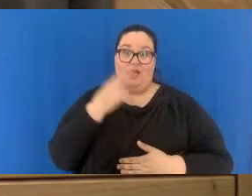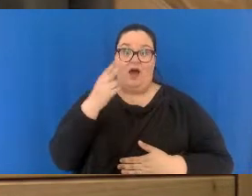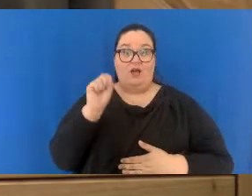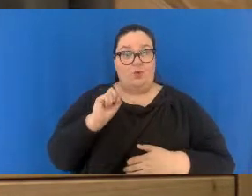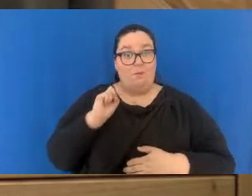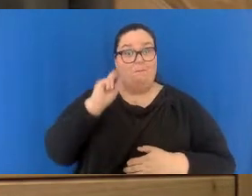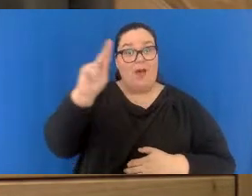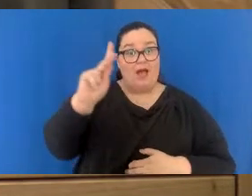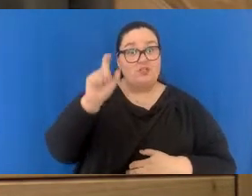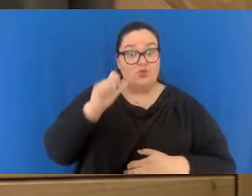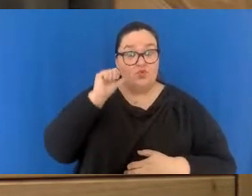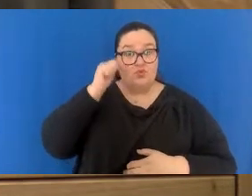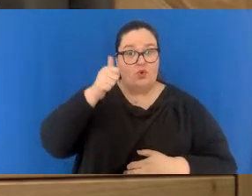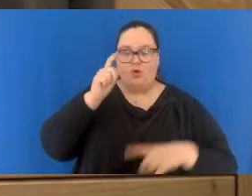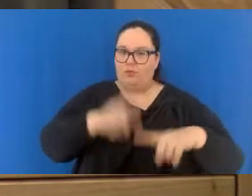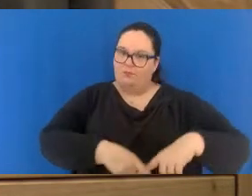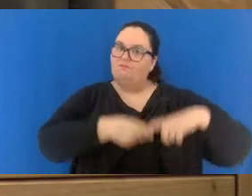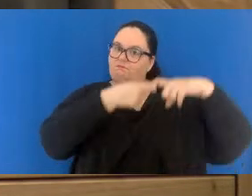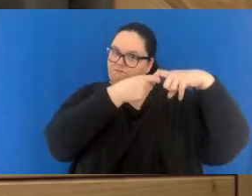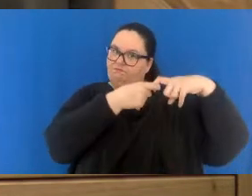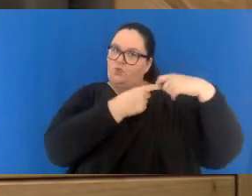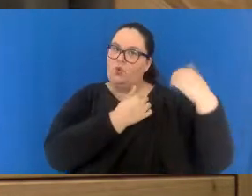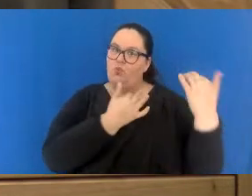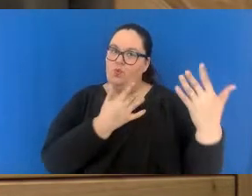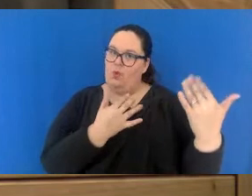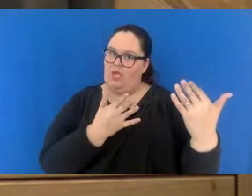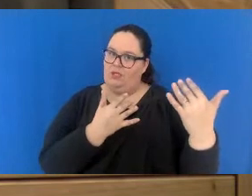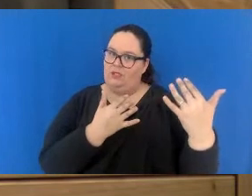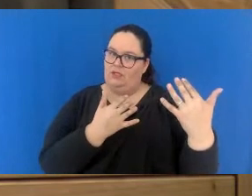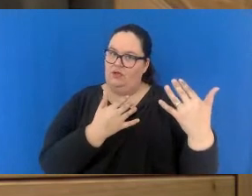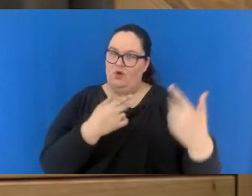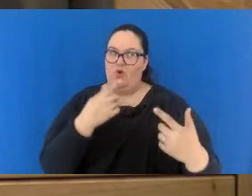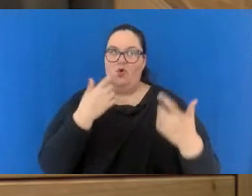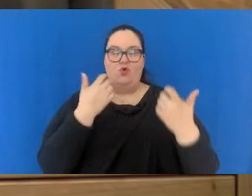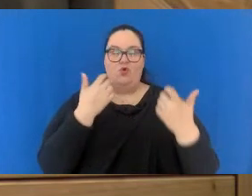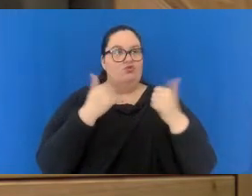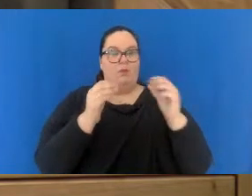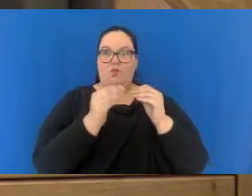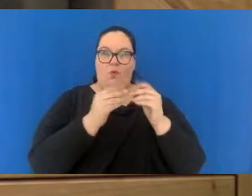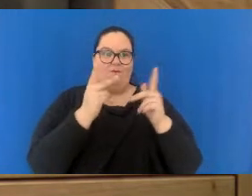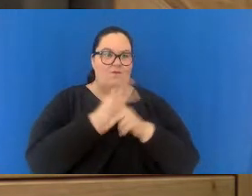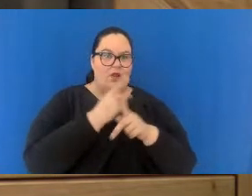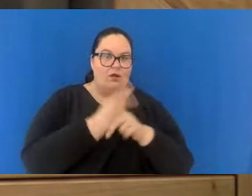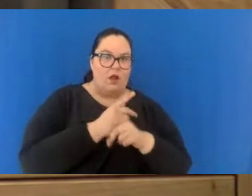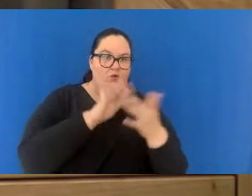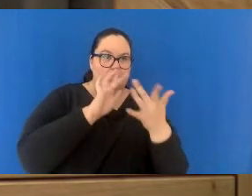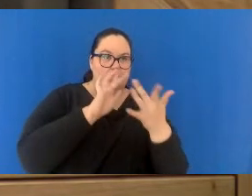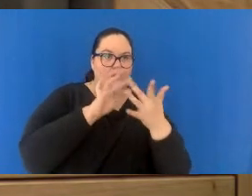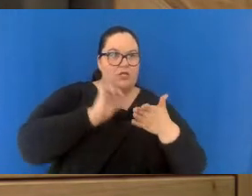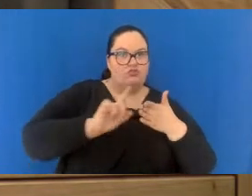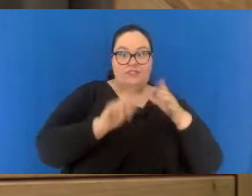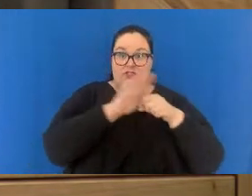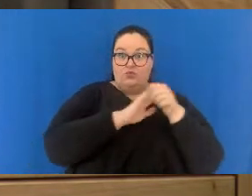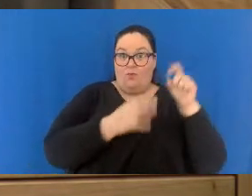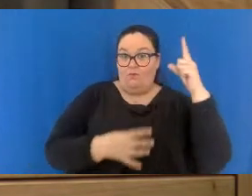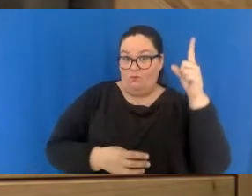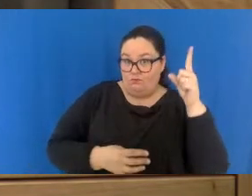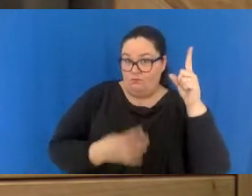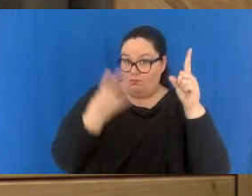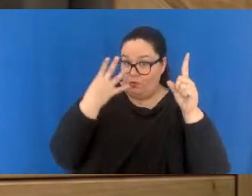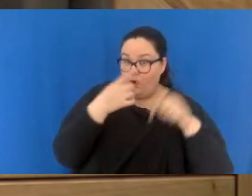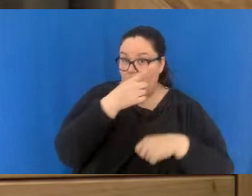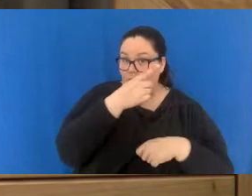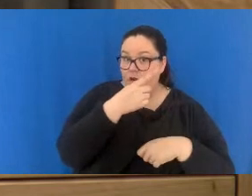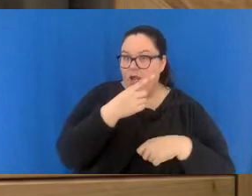We are taking this measure out of an abundance of caution to allow us more time to conduct contact tracing and ensure